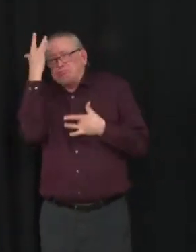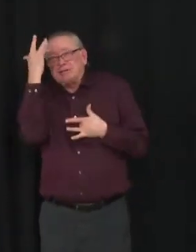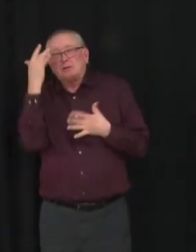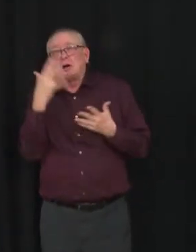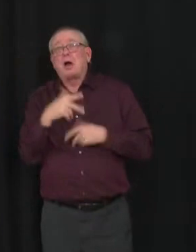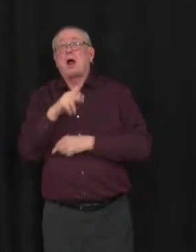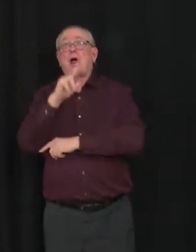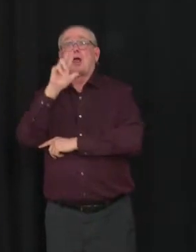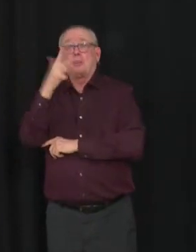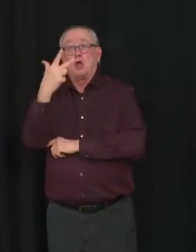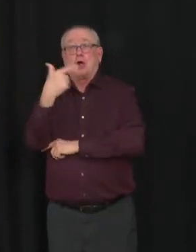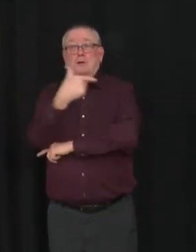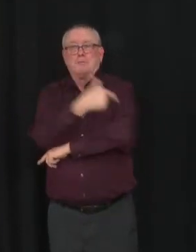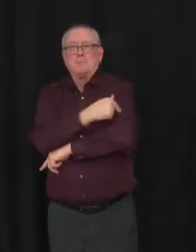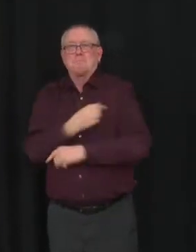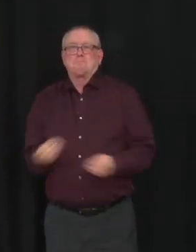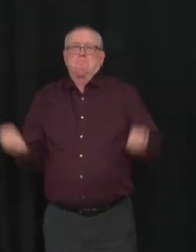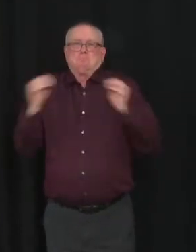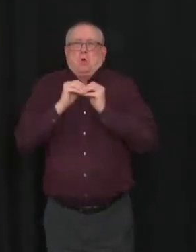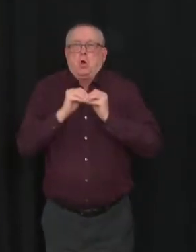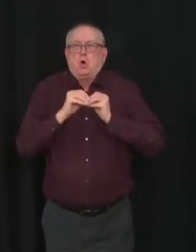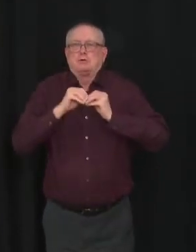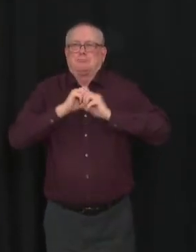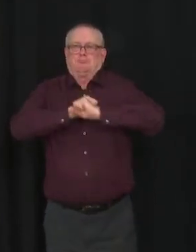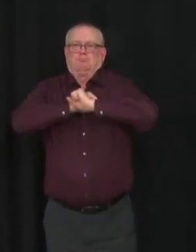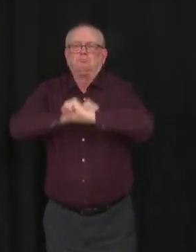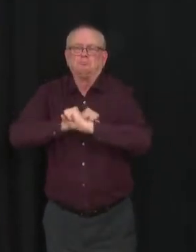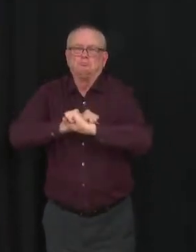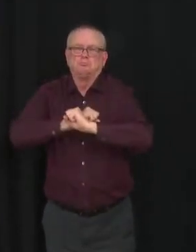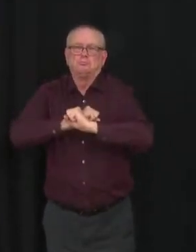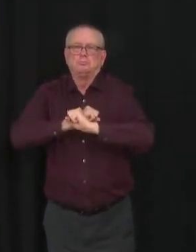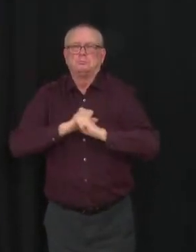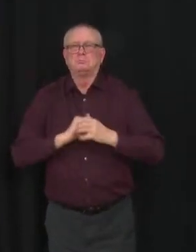against infection. This is why it is so critical that